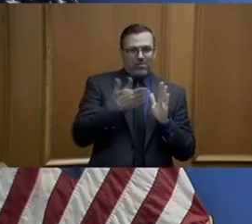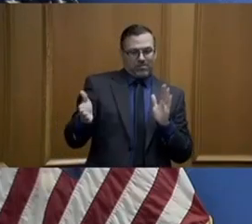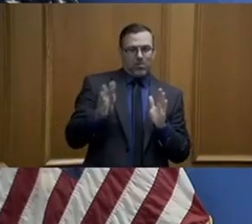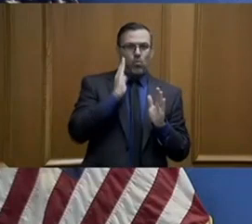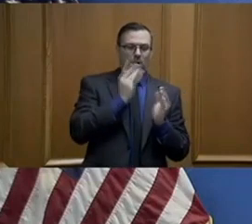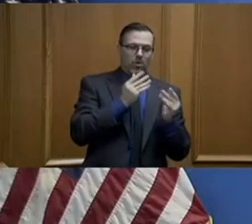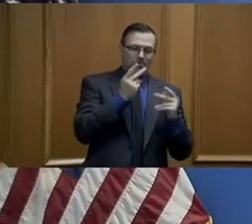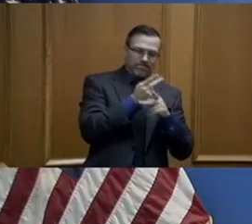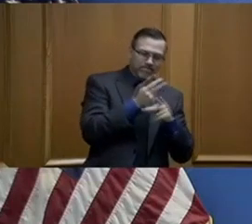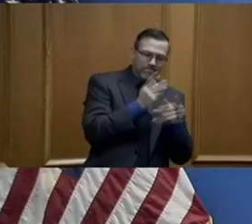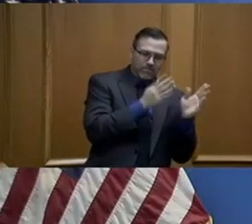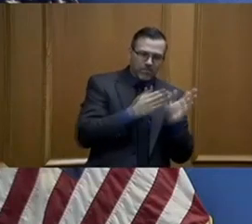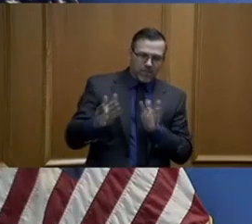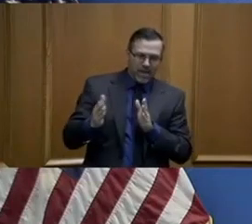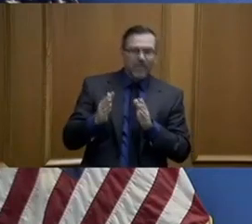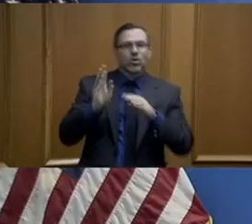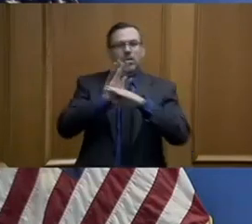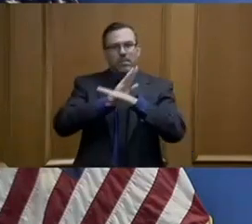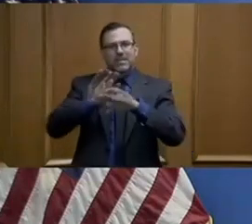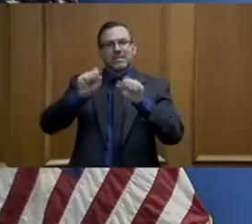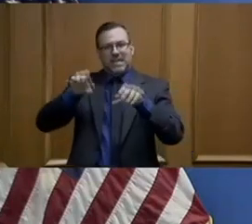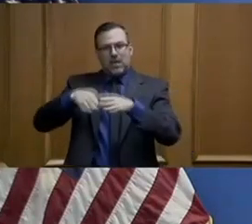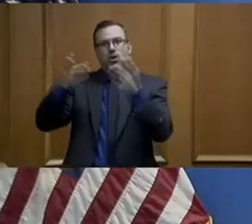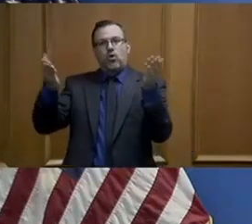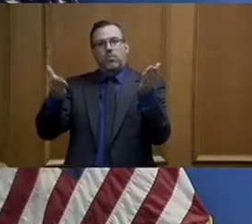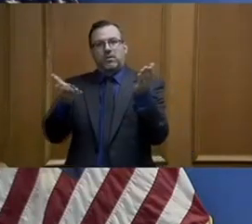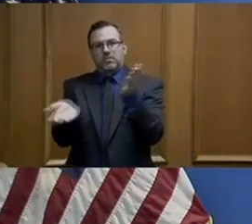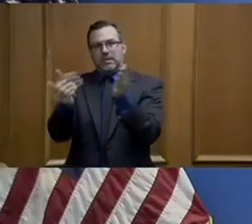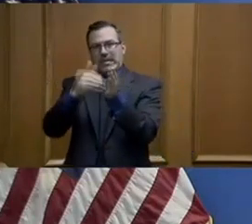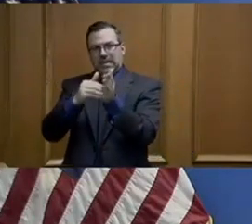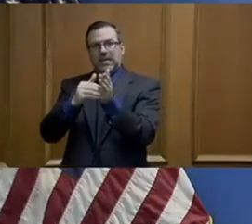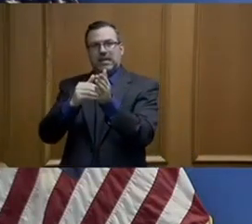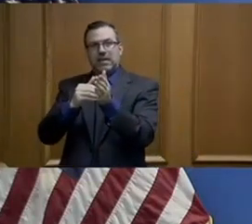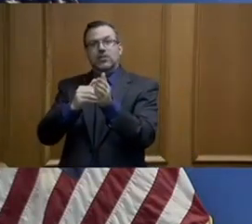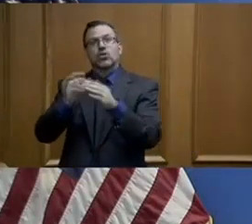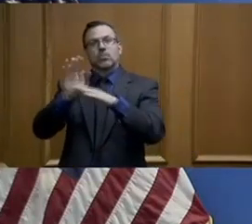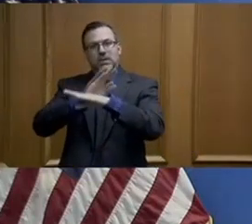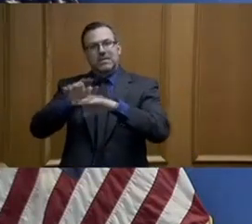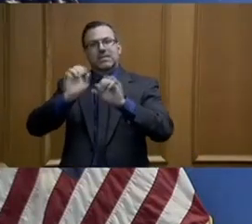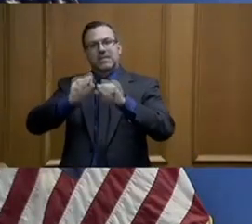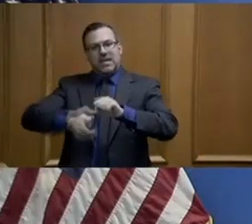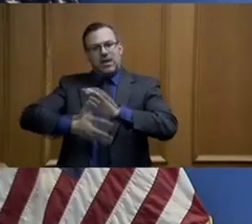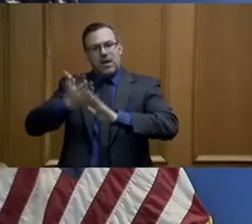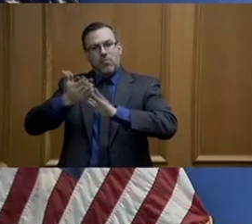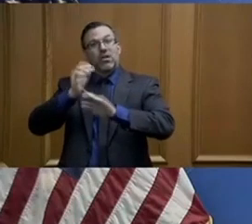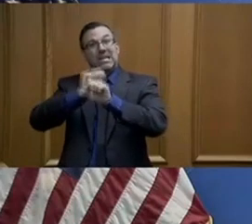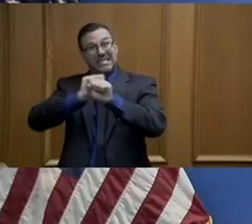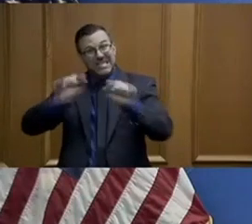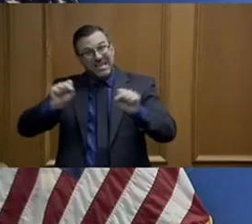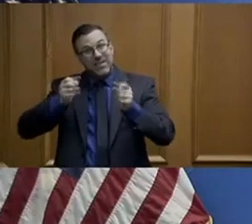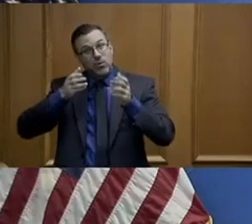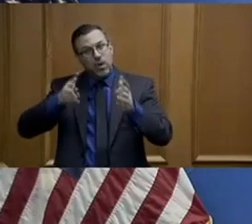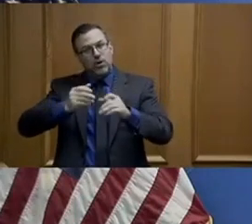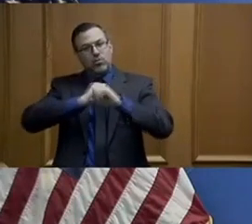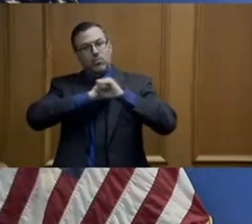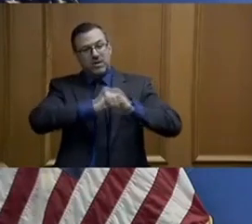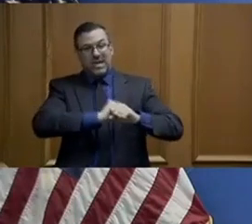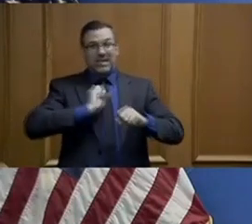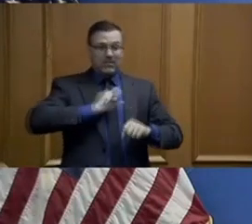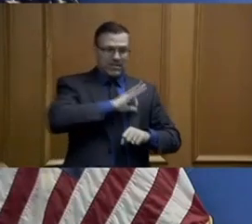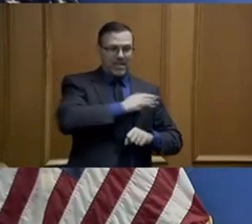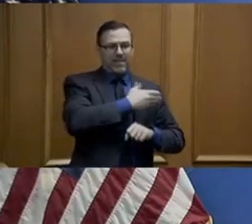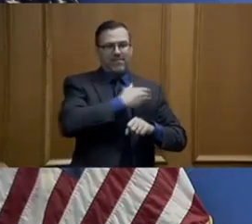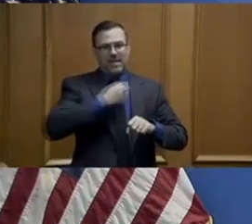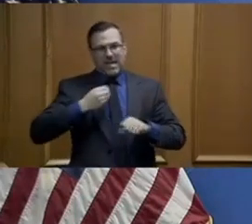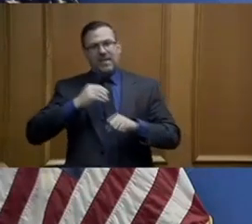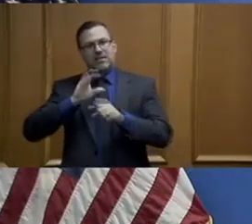fully prepared to operate safely and to protect their employees and their customers. In early March,